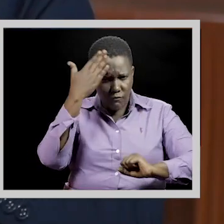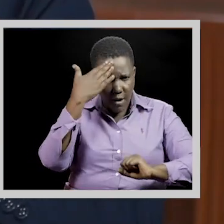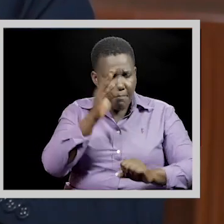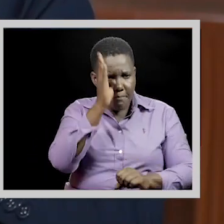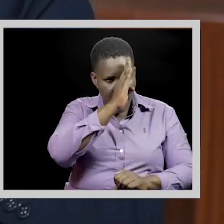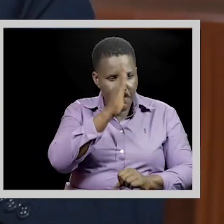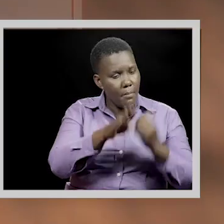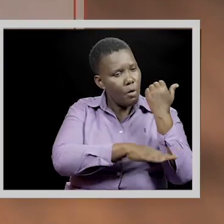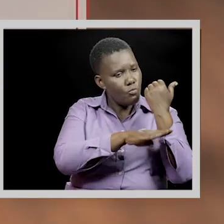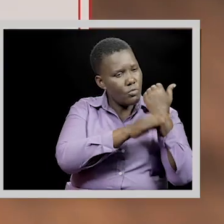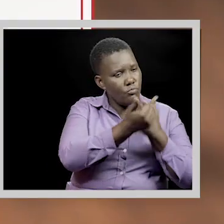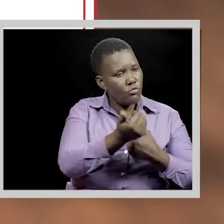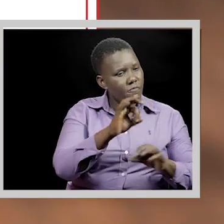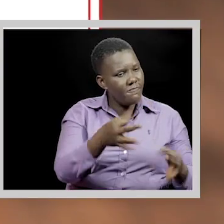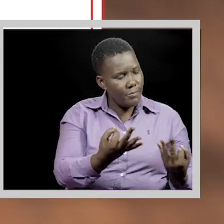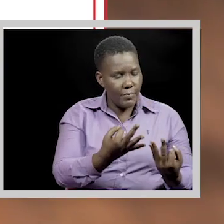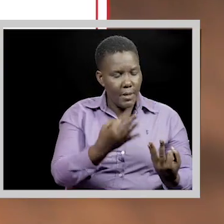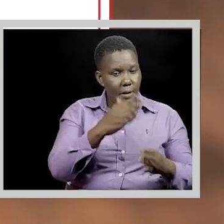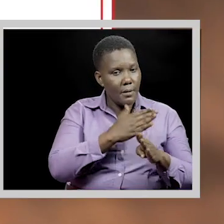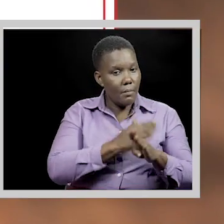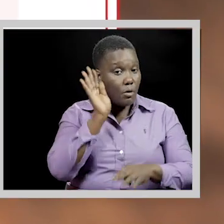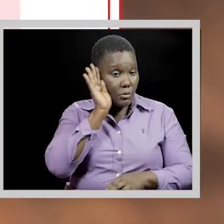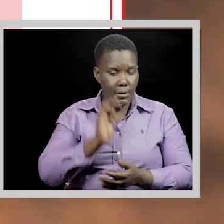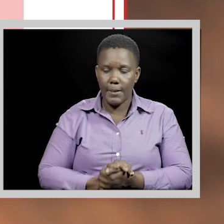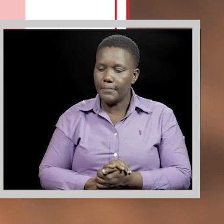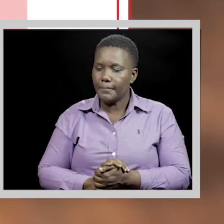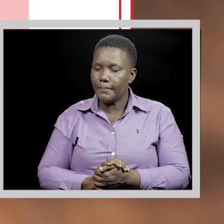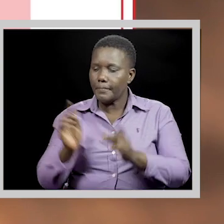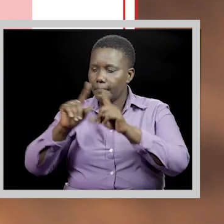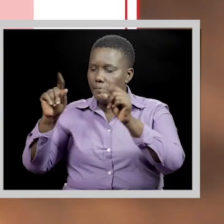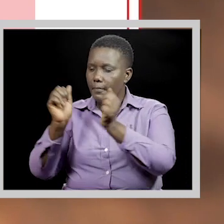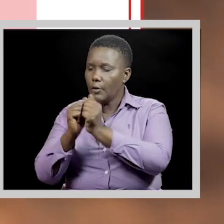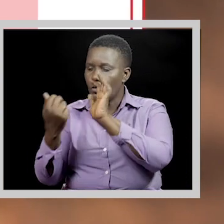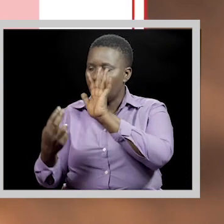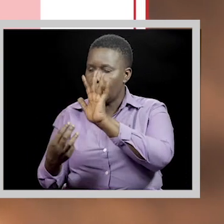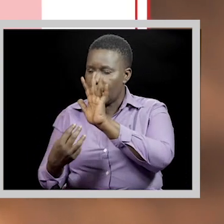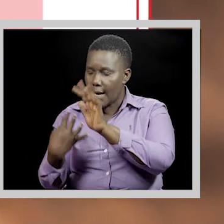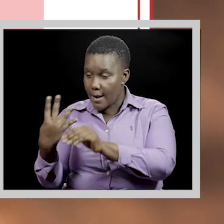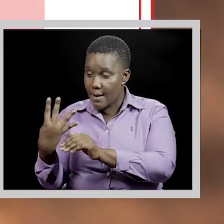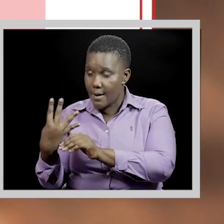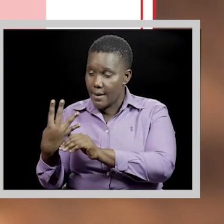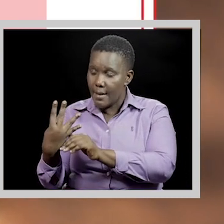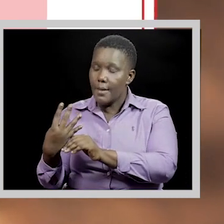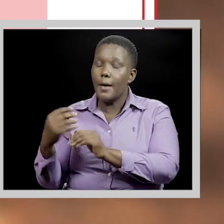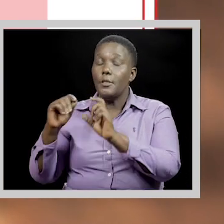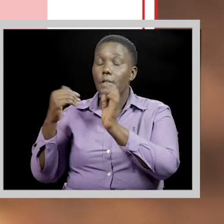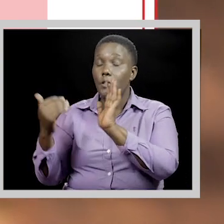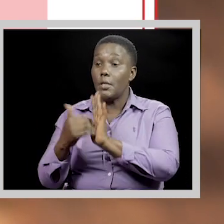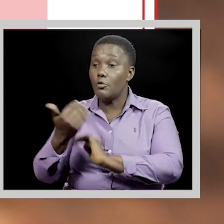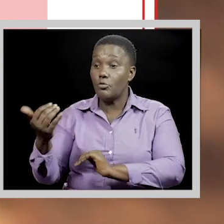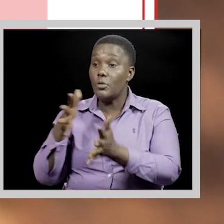of the age. The law under Section 114, Subsection 2 of the Law of the Child